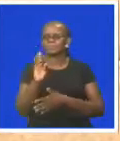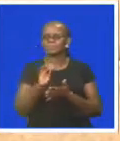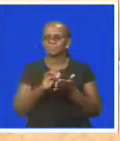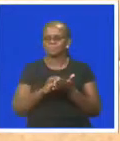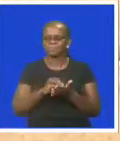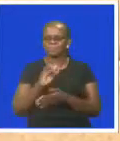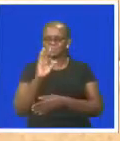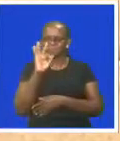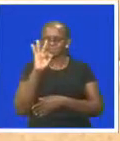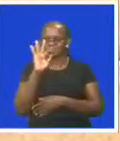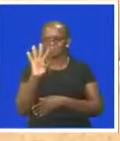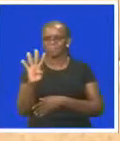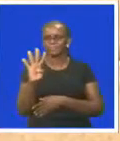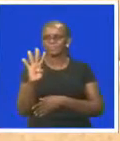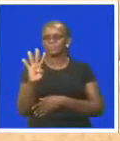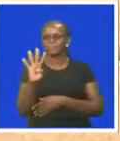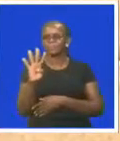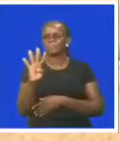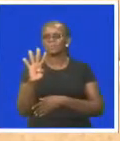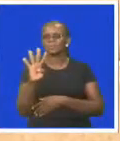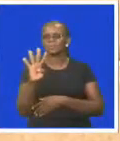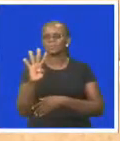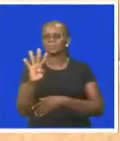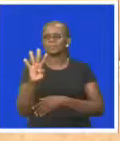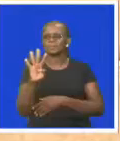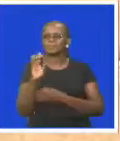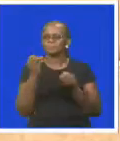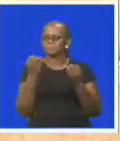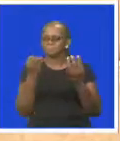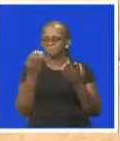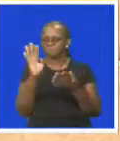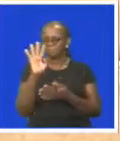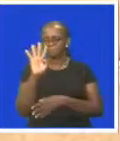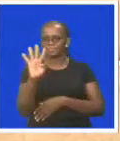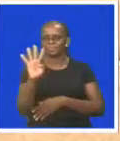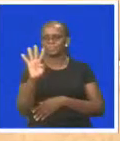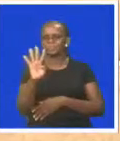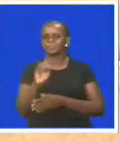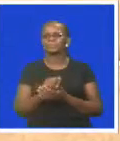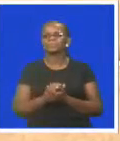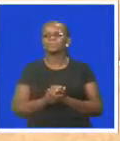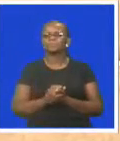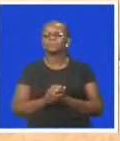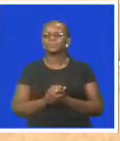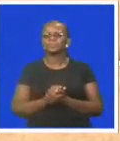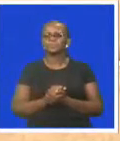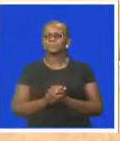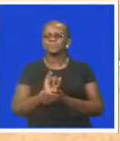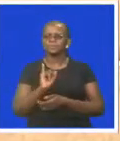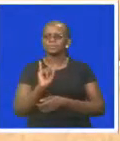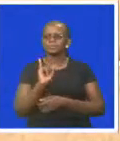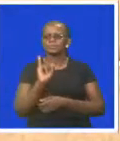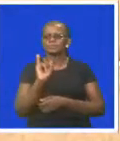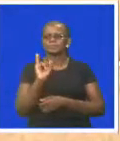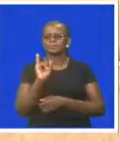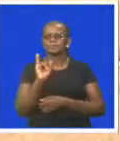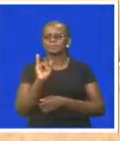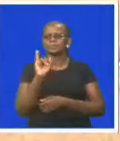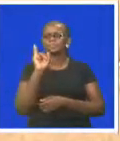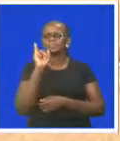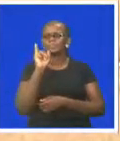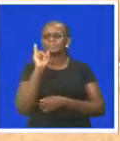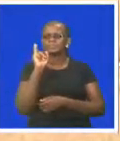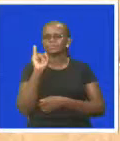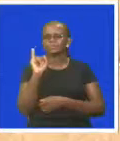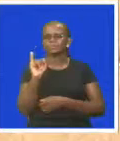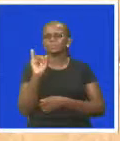1, 2, 3, 4. We've got 4 bees. And this is number 4. Now let us count here. How many spiders